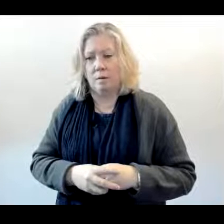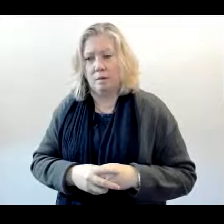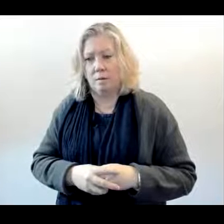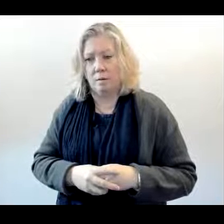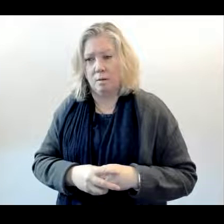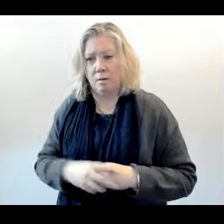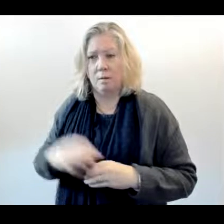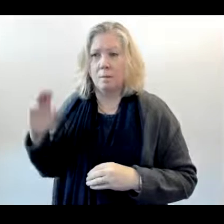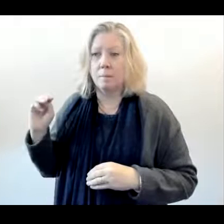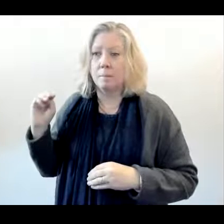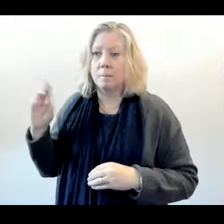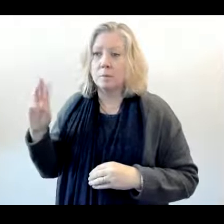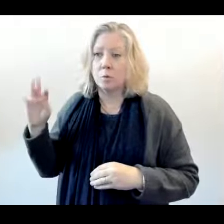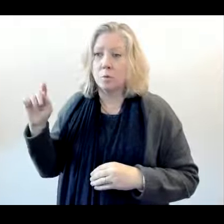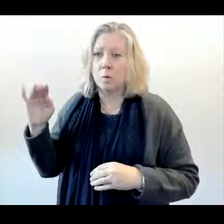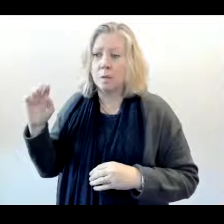Mr. Williams